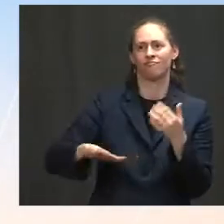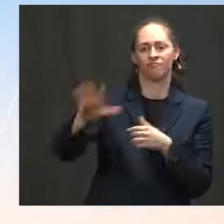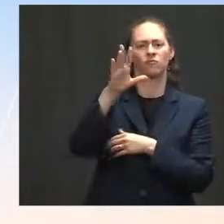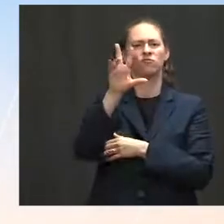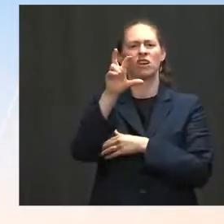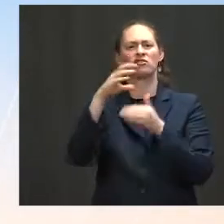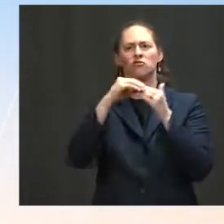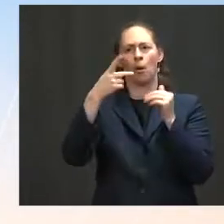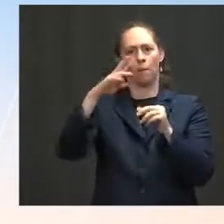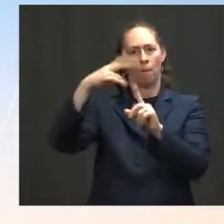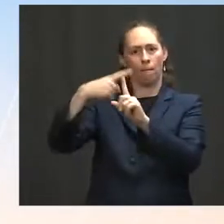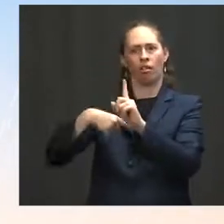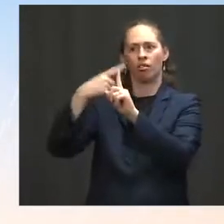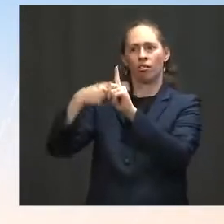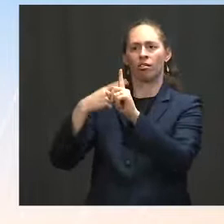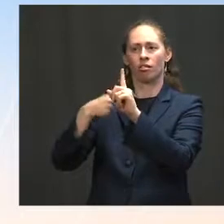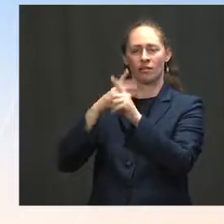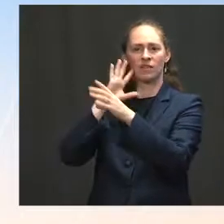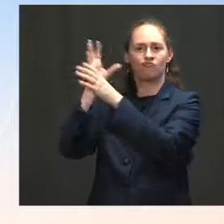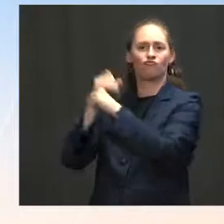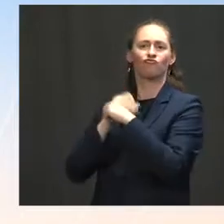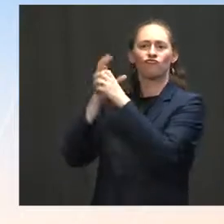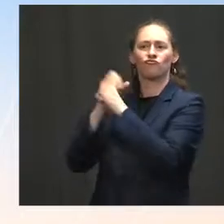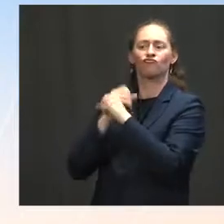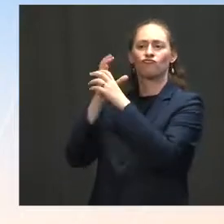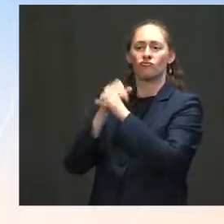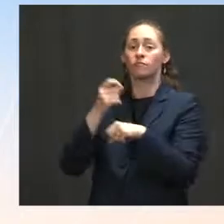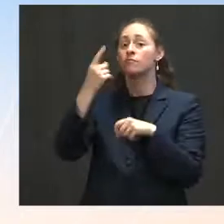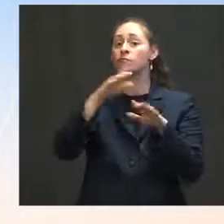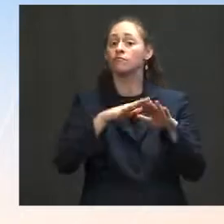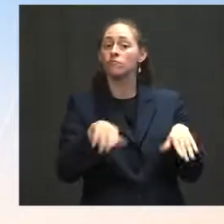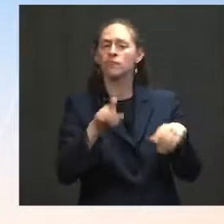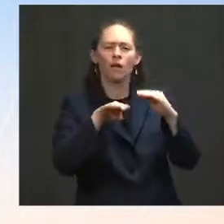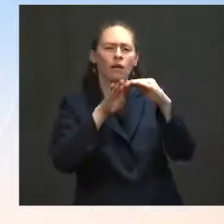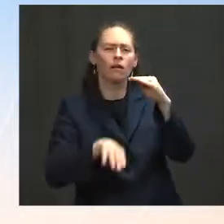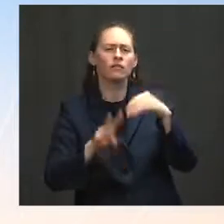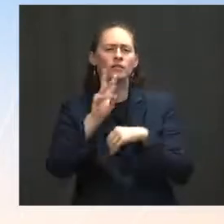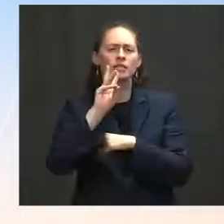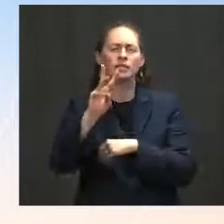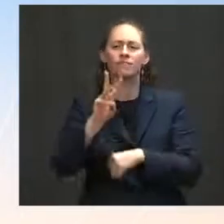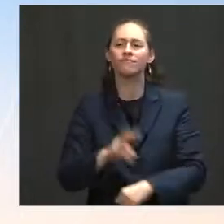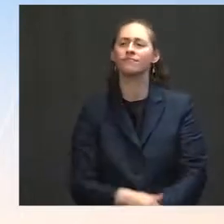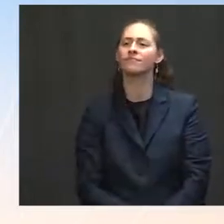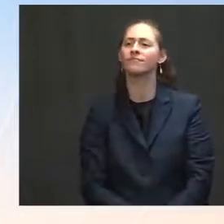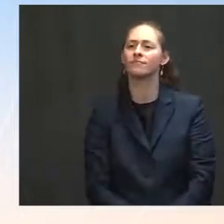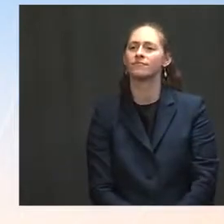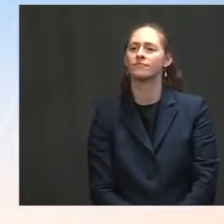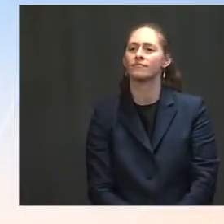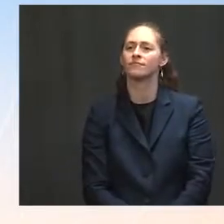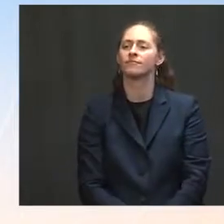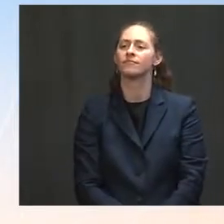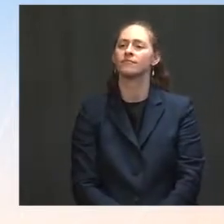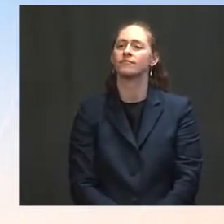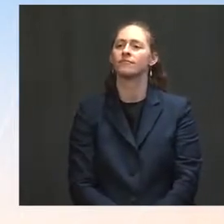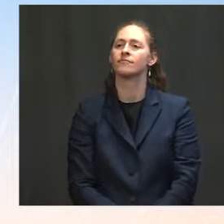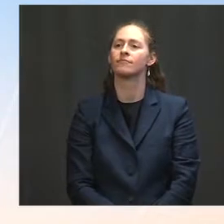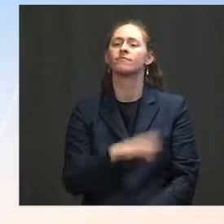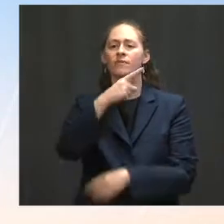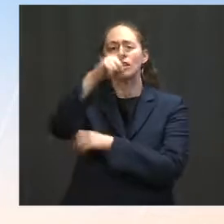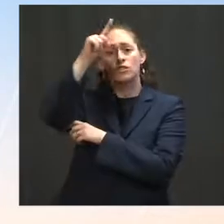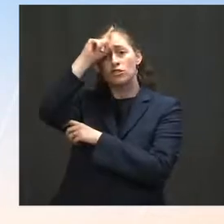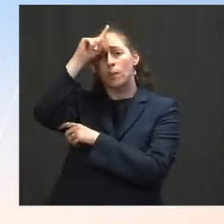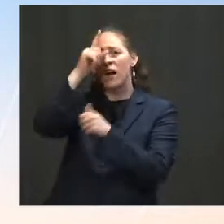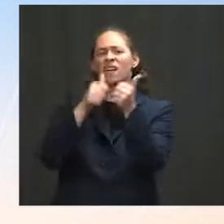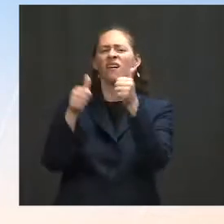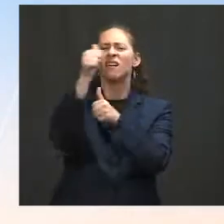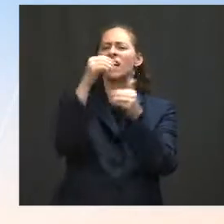under 6 years old. Also Thursday, the President will welcome German Chancellor Angela Merkel to the White House for an official working visit. Her visit will affirm